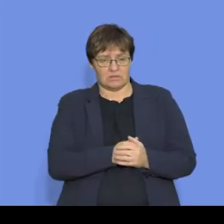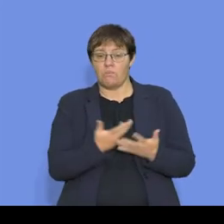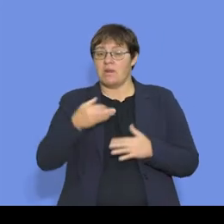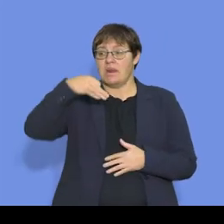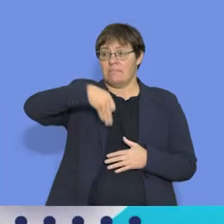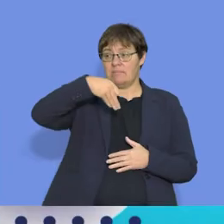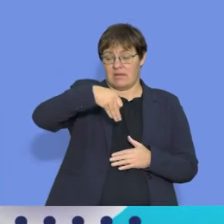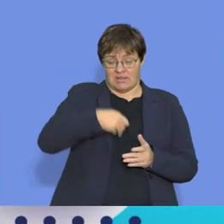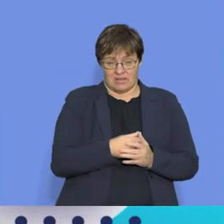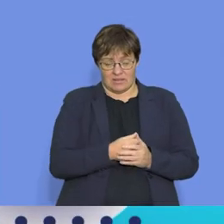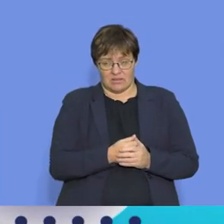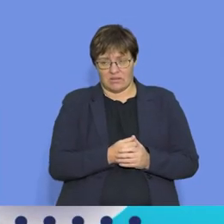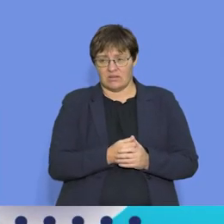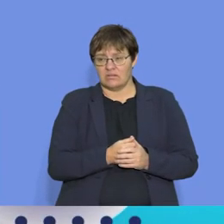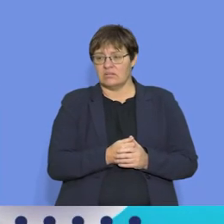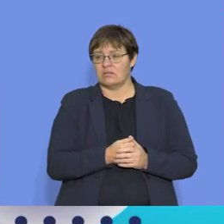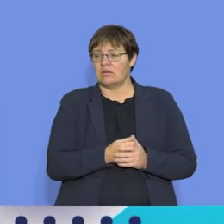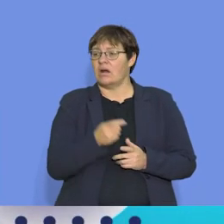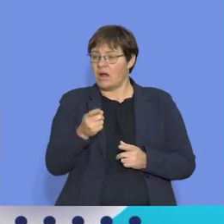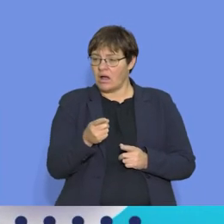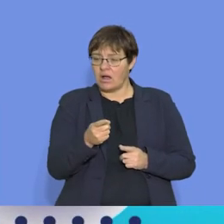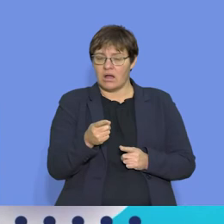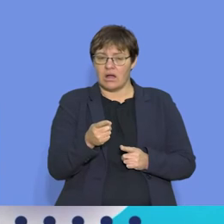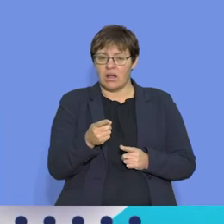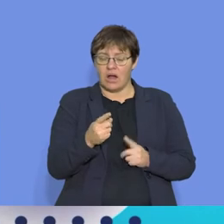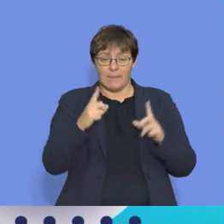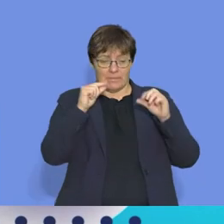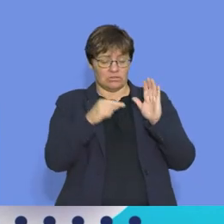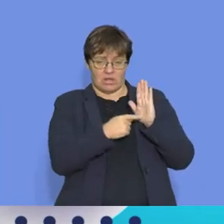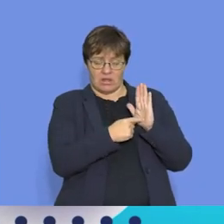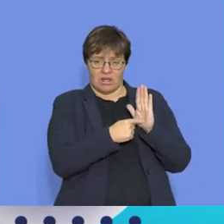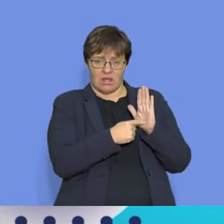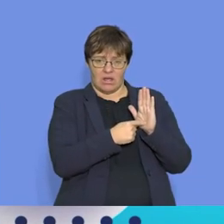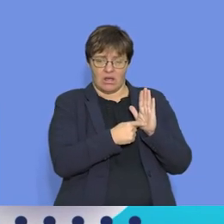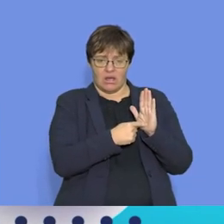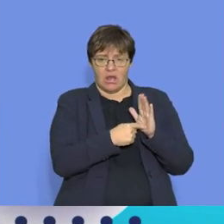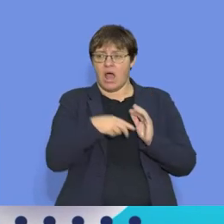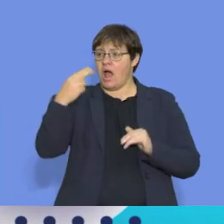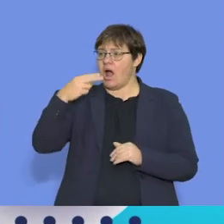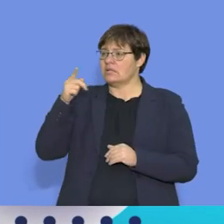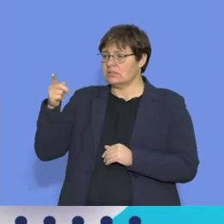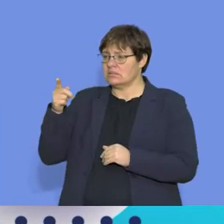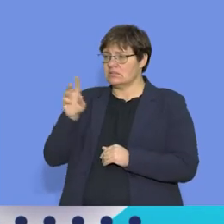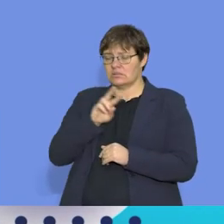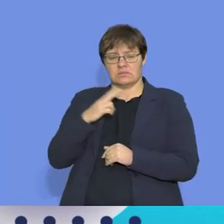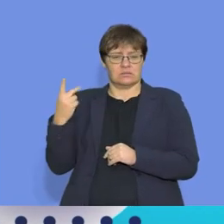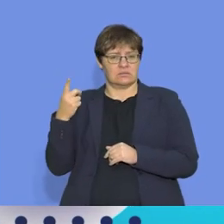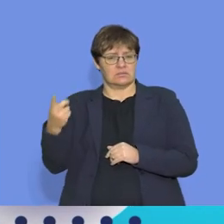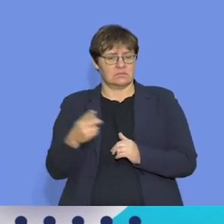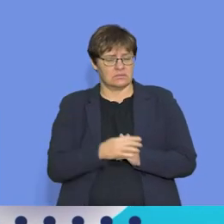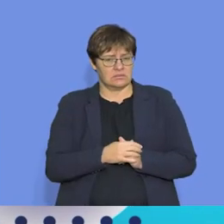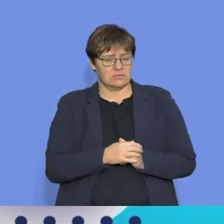Namibia, they found fossils, and here are some pictures, and there's an artist's recreation.